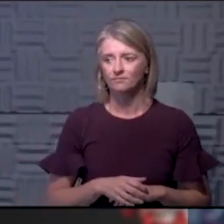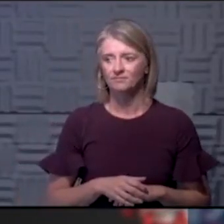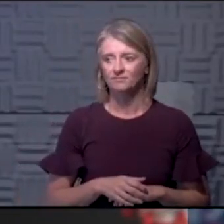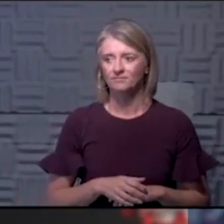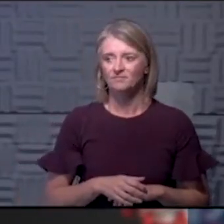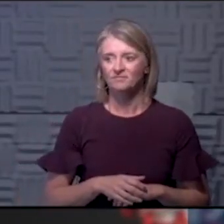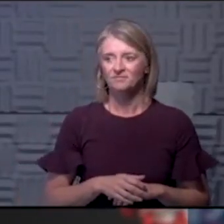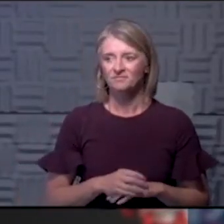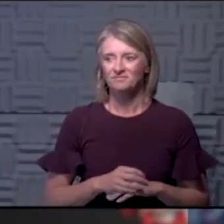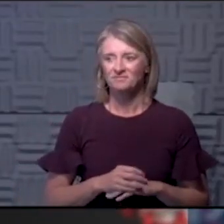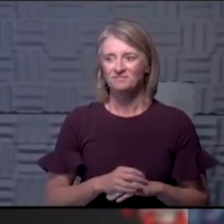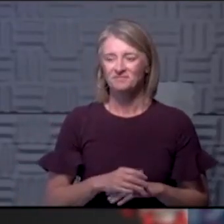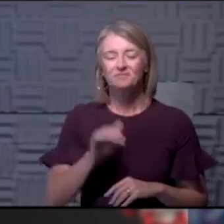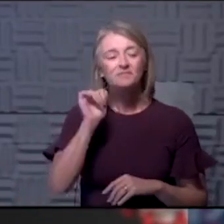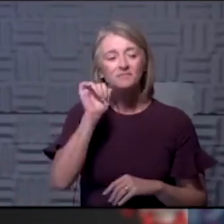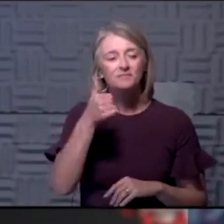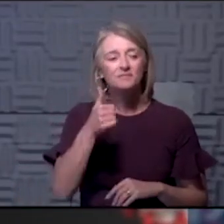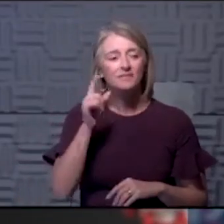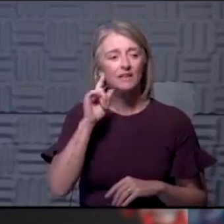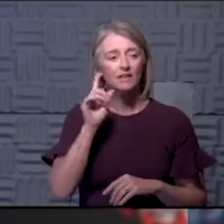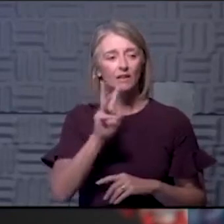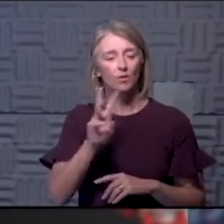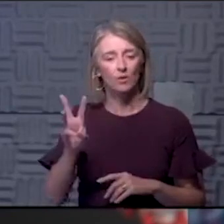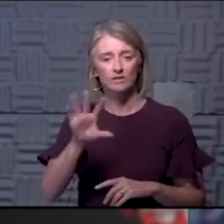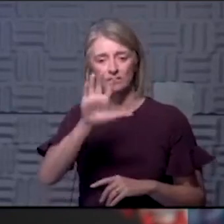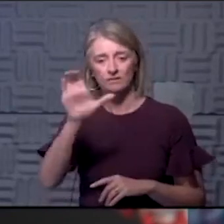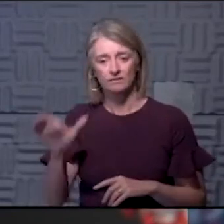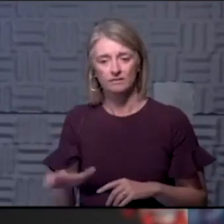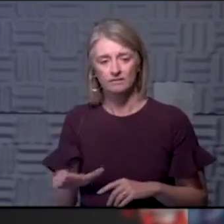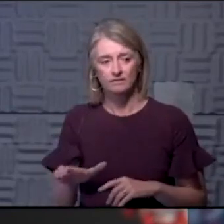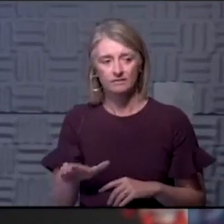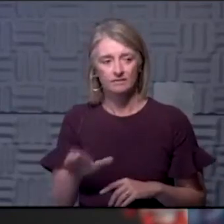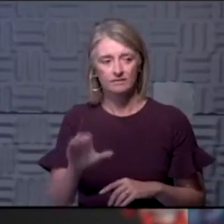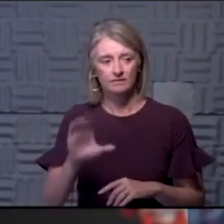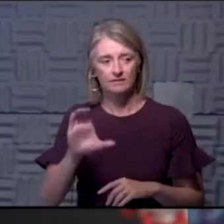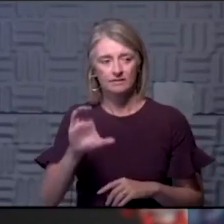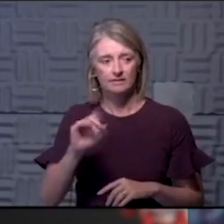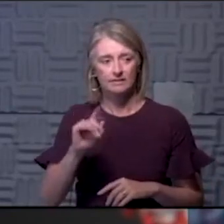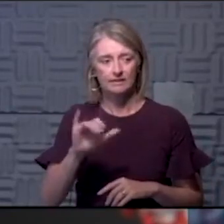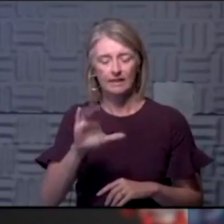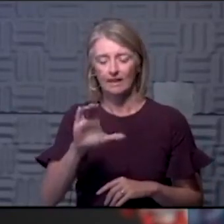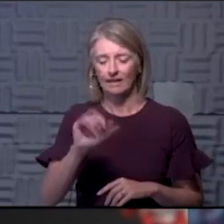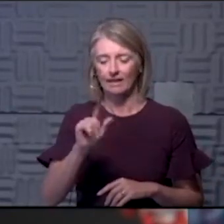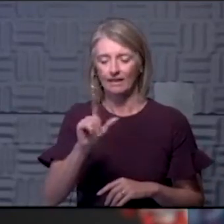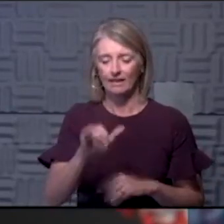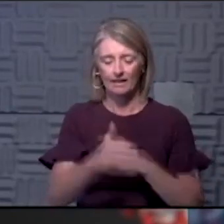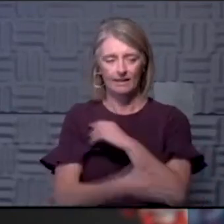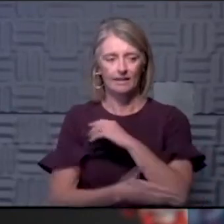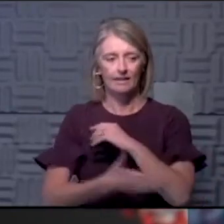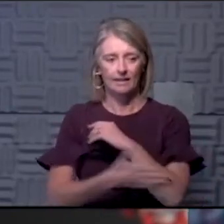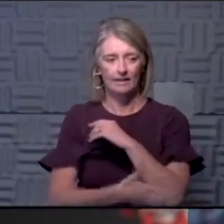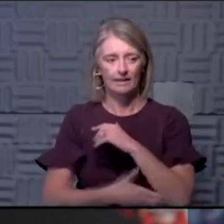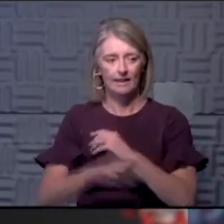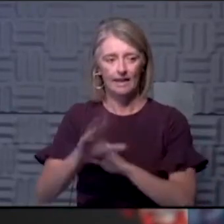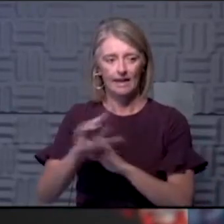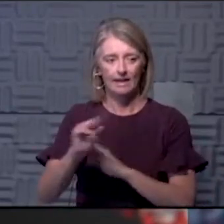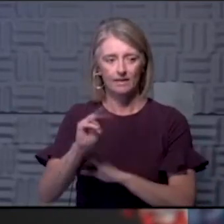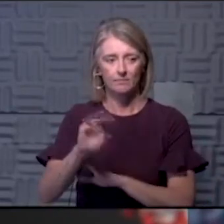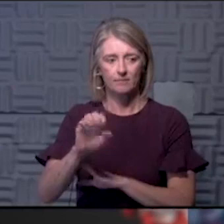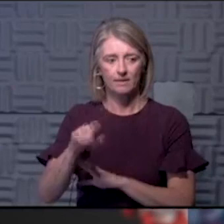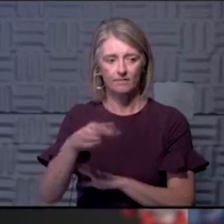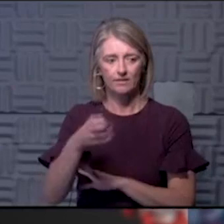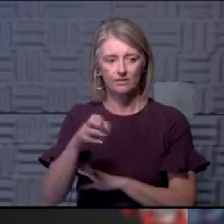Hawkeye. So tomorrow we're going to hear from the western edge of the scenic Flint Hills in Clay County and the county seat of McPherson County in Kansas,